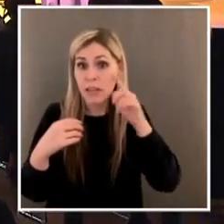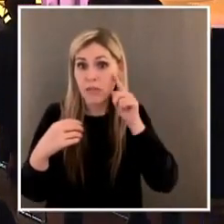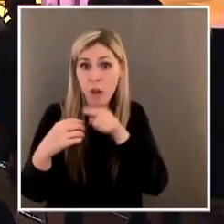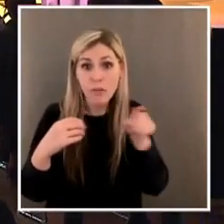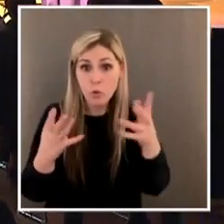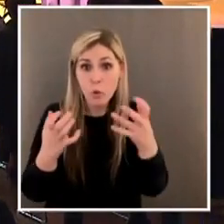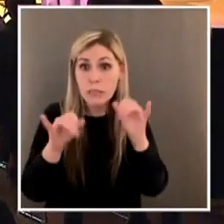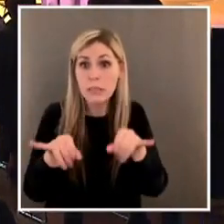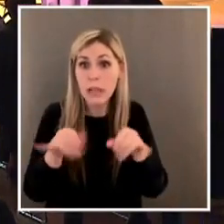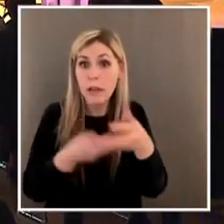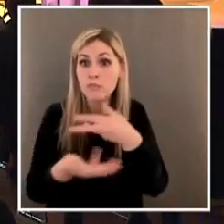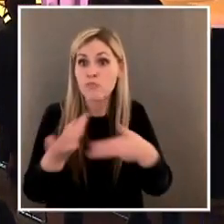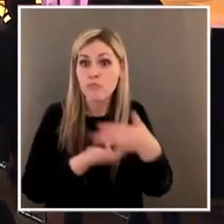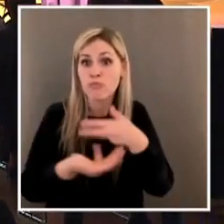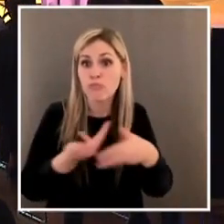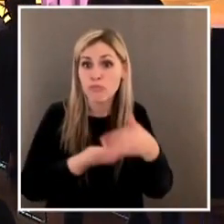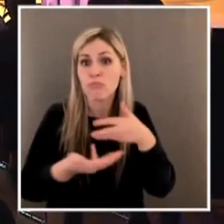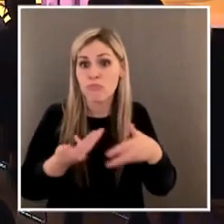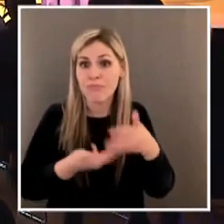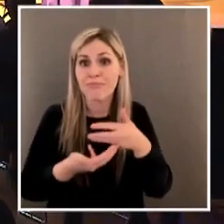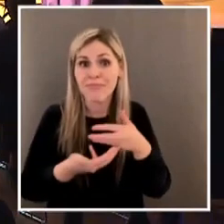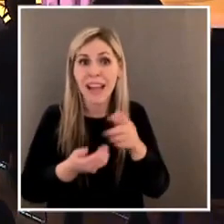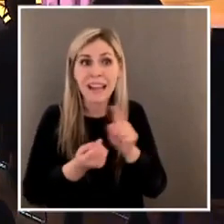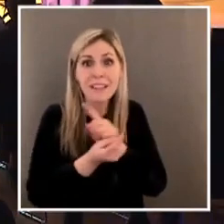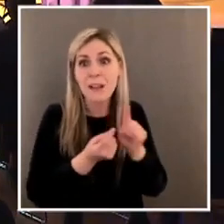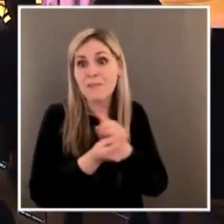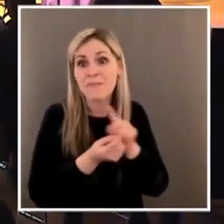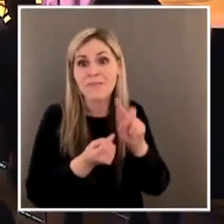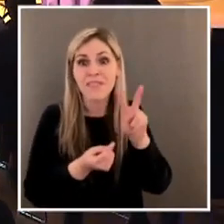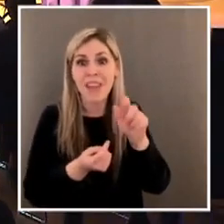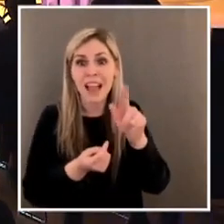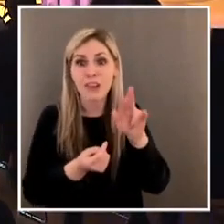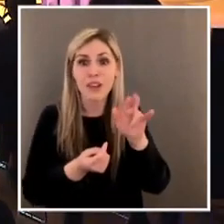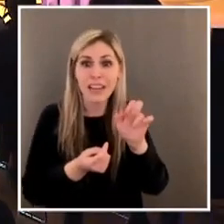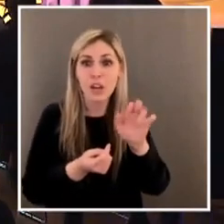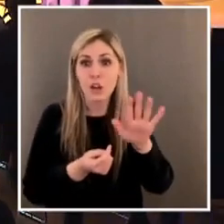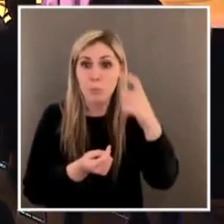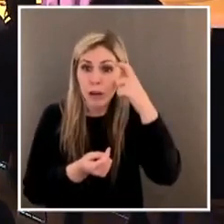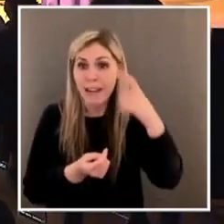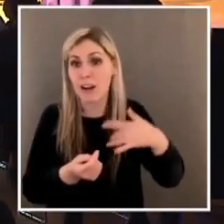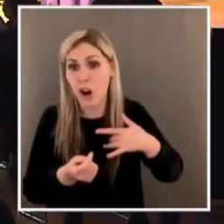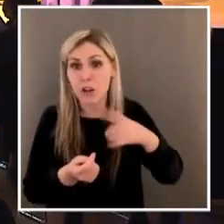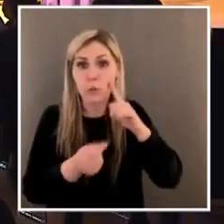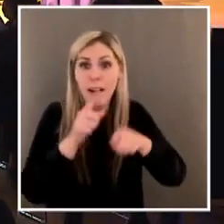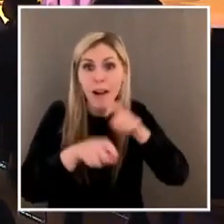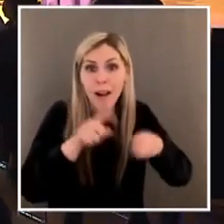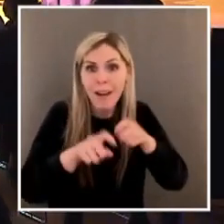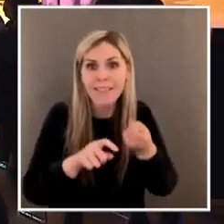around and pick Valerie's brain and heart just a little bit more. Thank you.